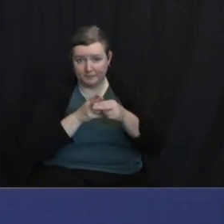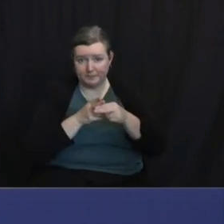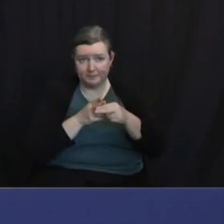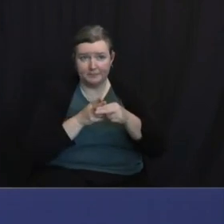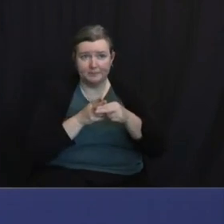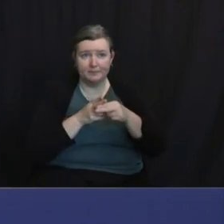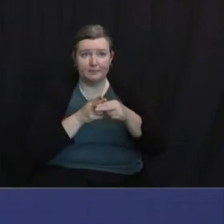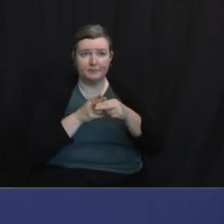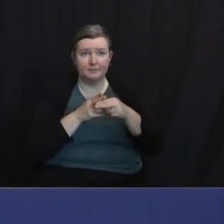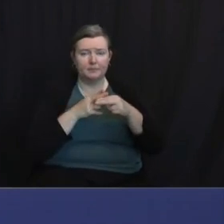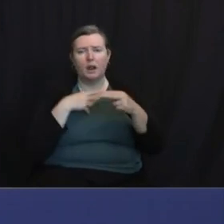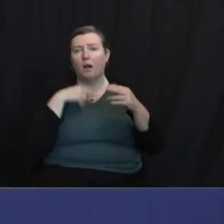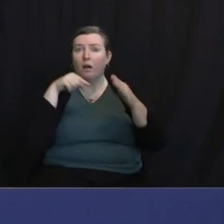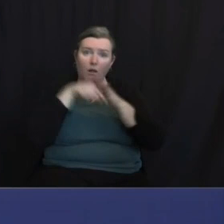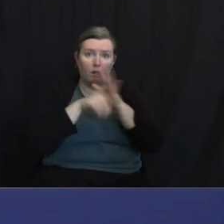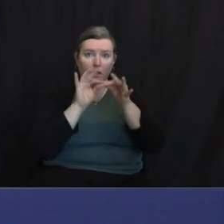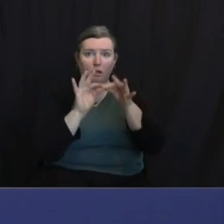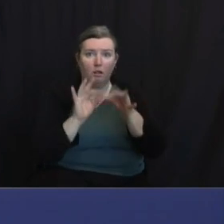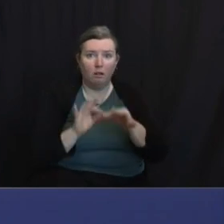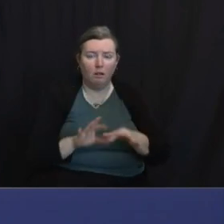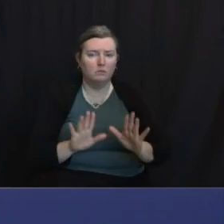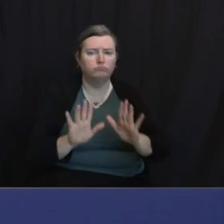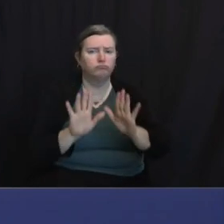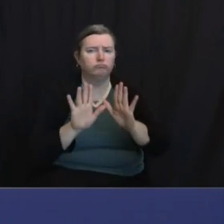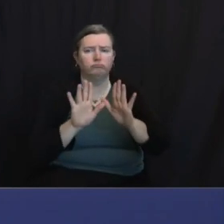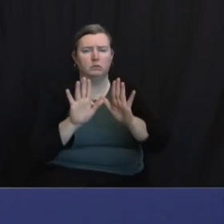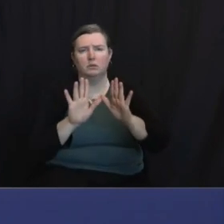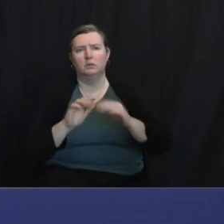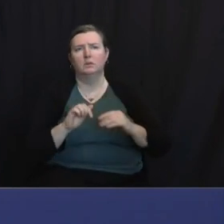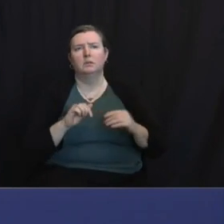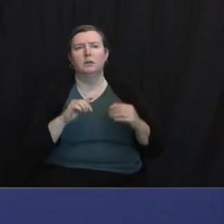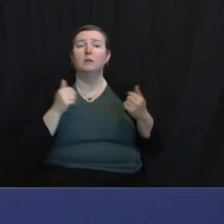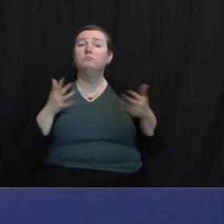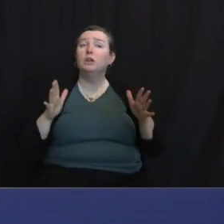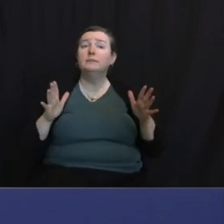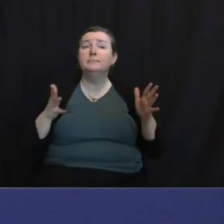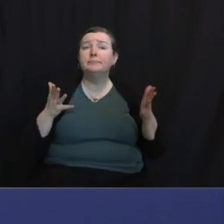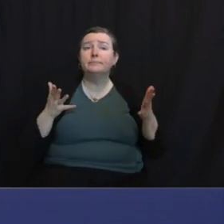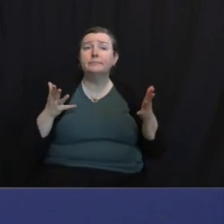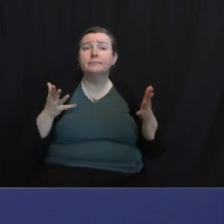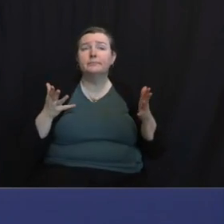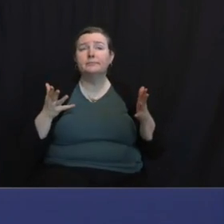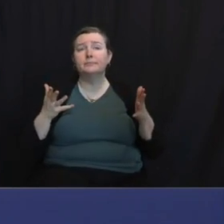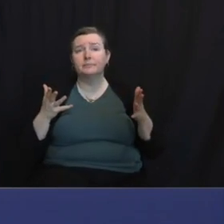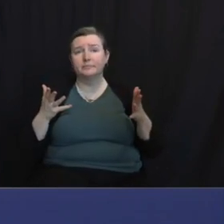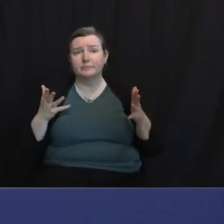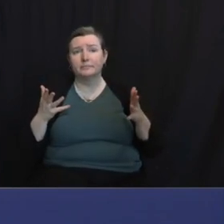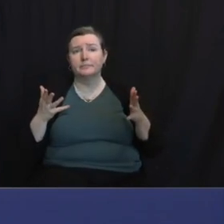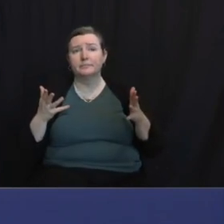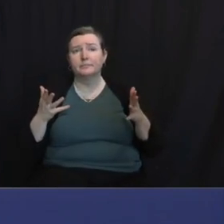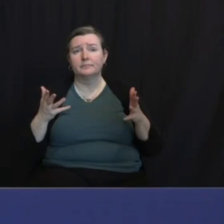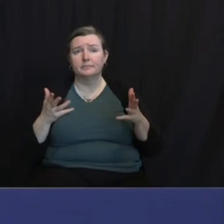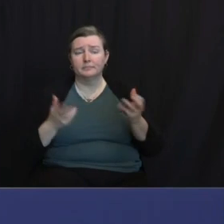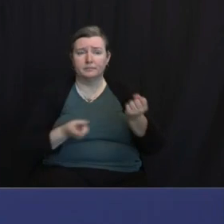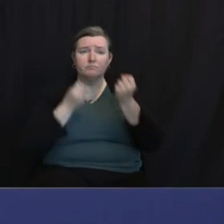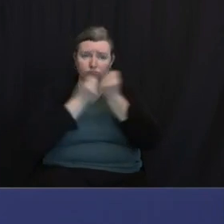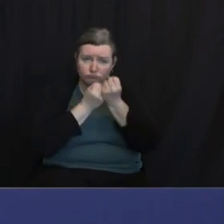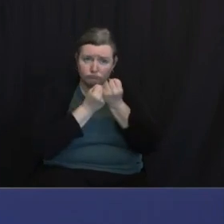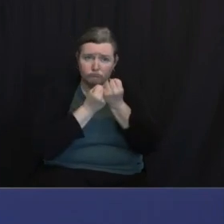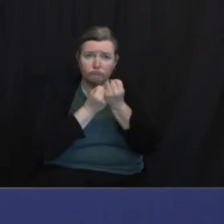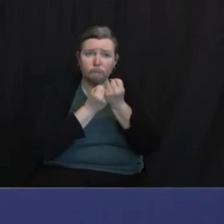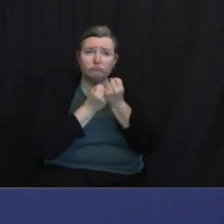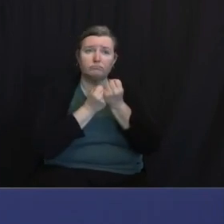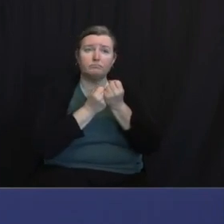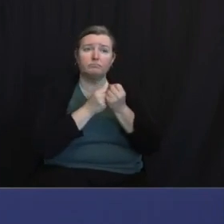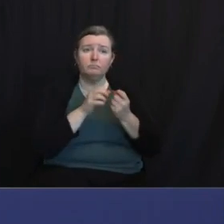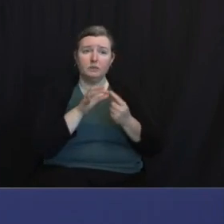of legislation, I've been on record unequivocally supporting, particularly given the current makeup of the